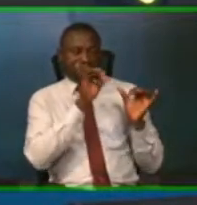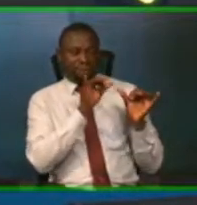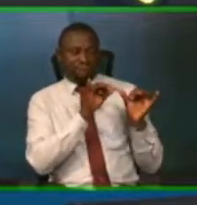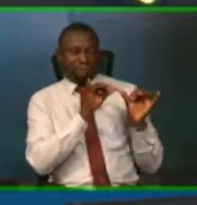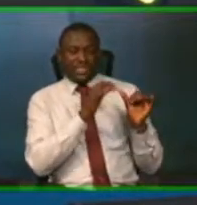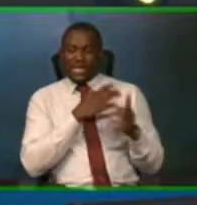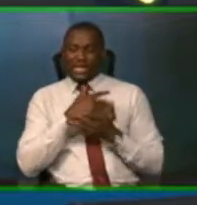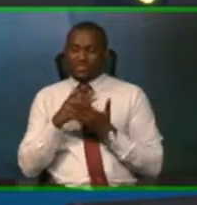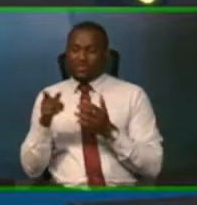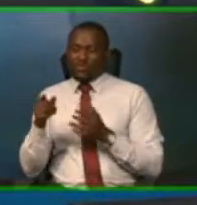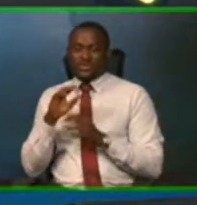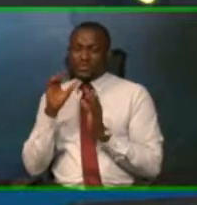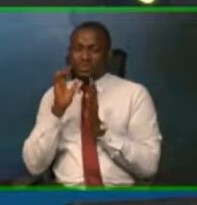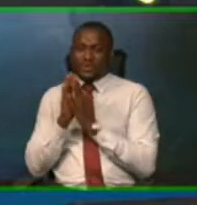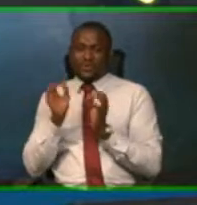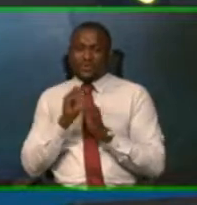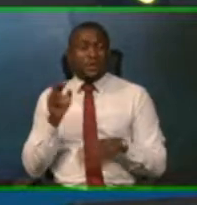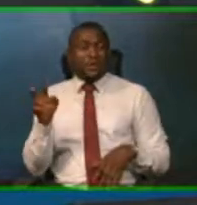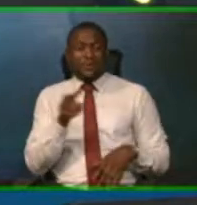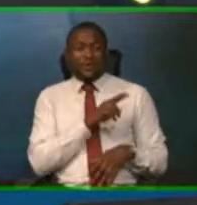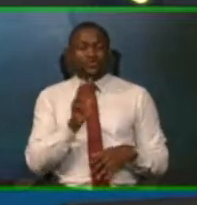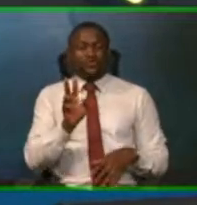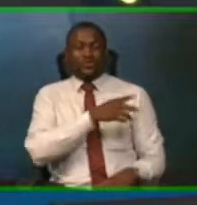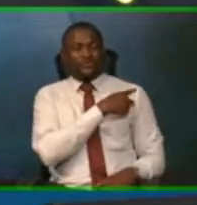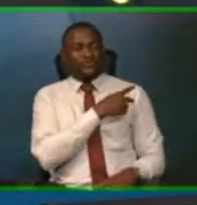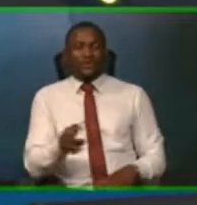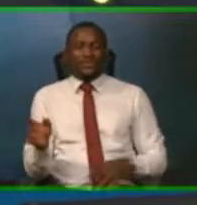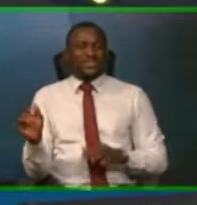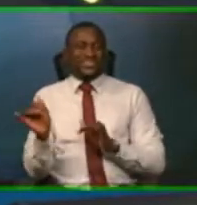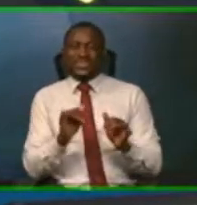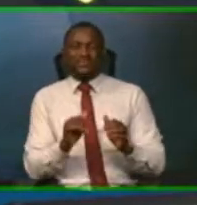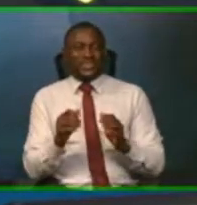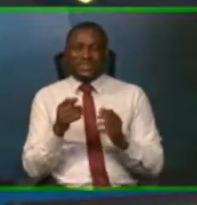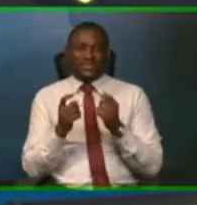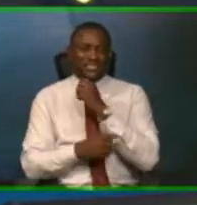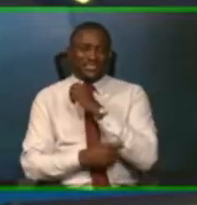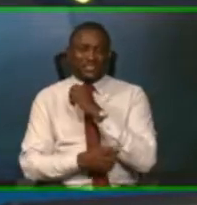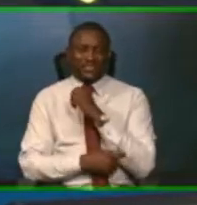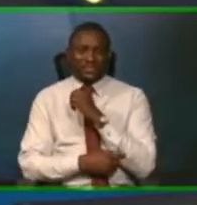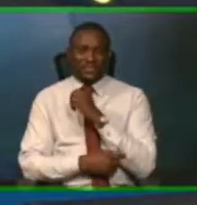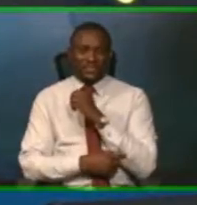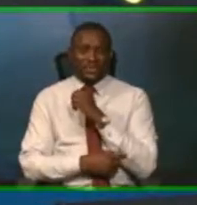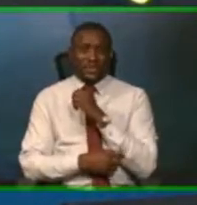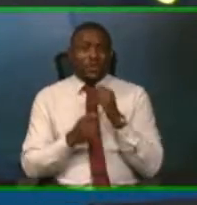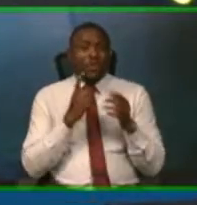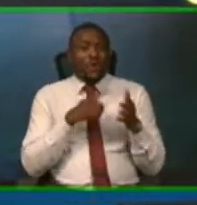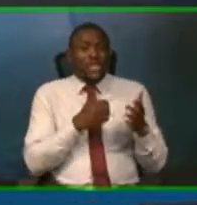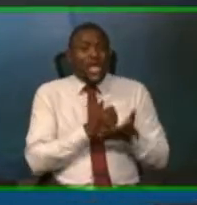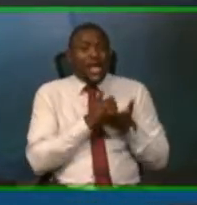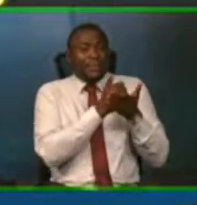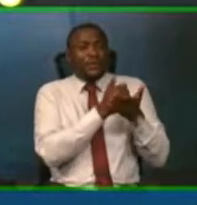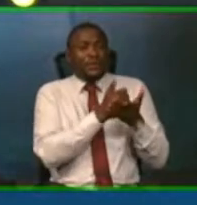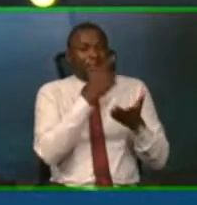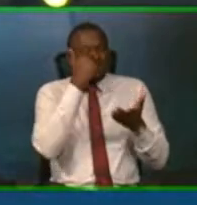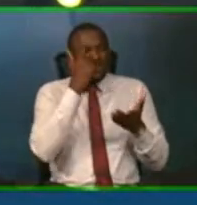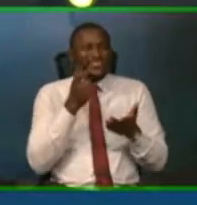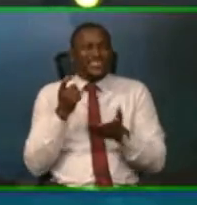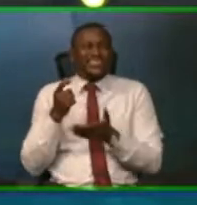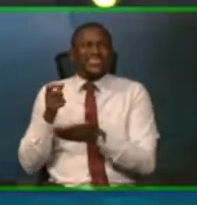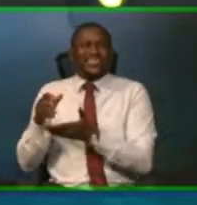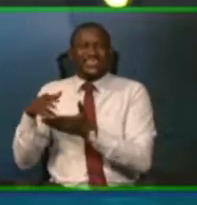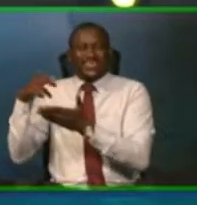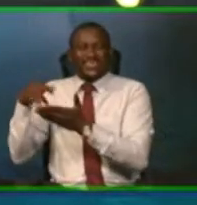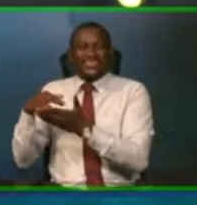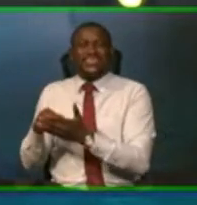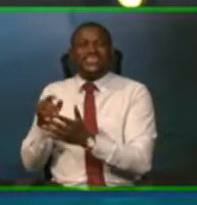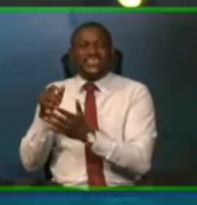not even pray, both of them would have fallen over the same temptation. His basis for security was, it is written.